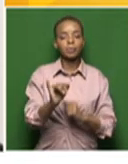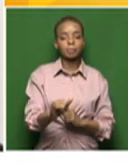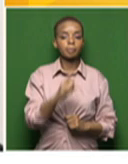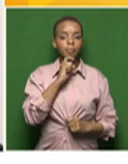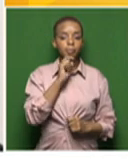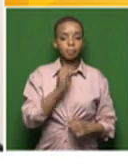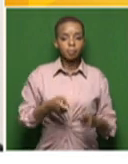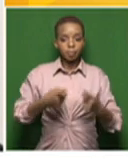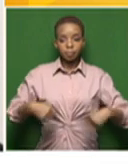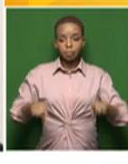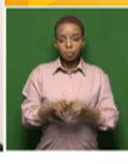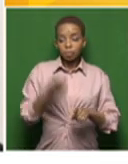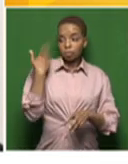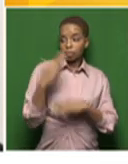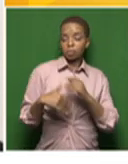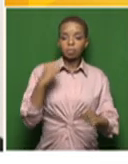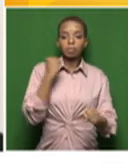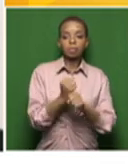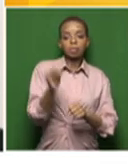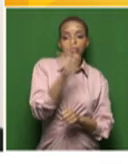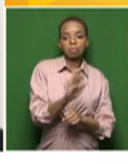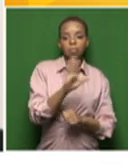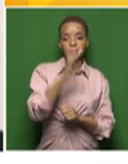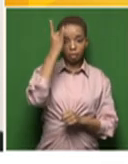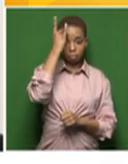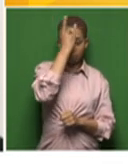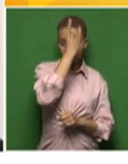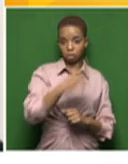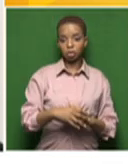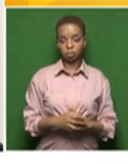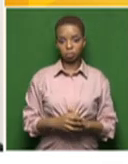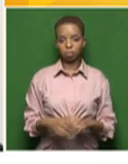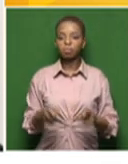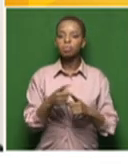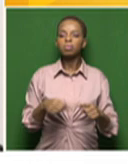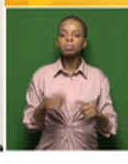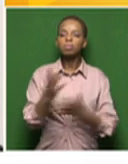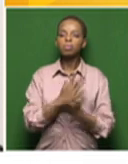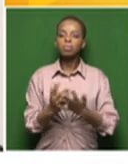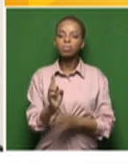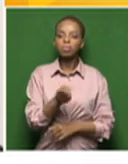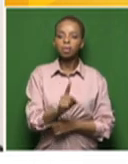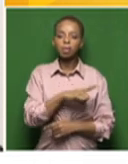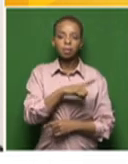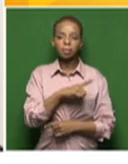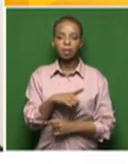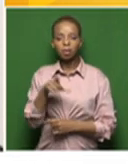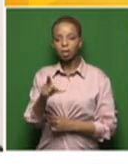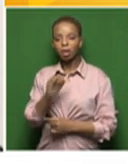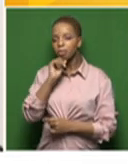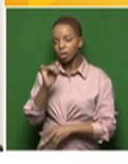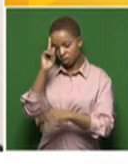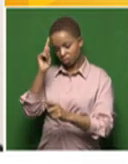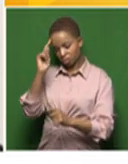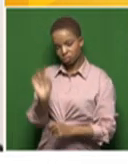last year, actually, in March, that spoke about why is South Africa not adopting facial recognition. And